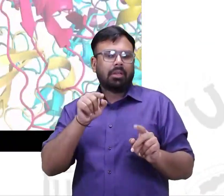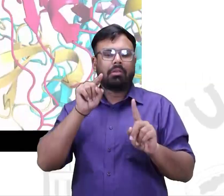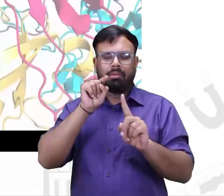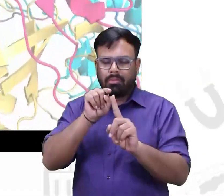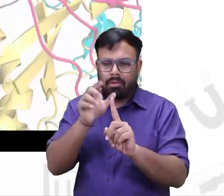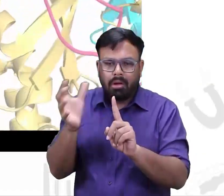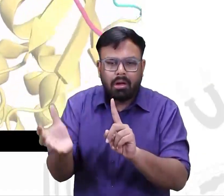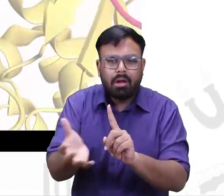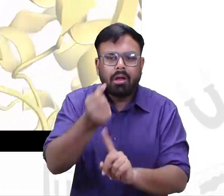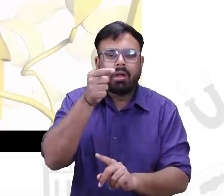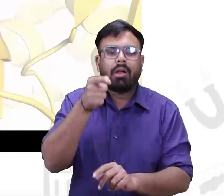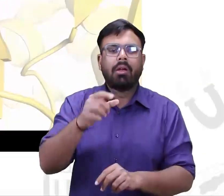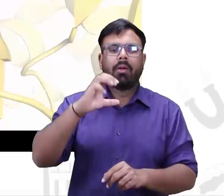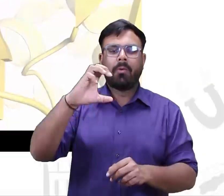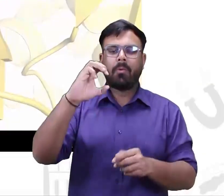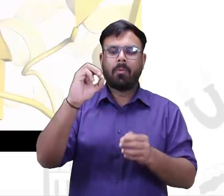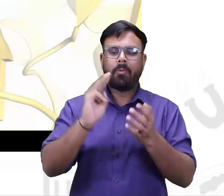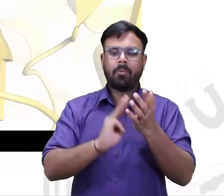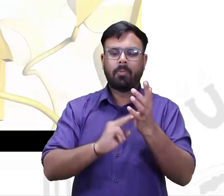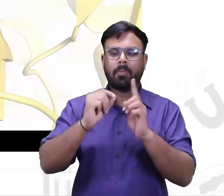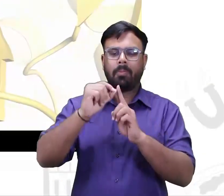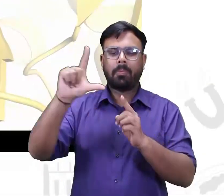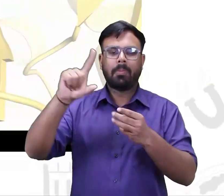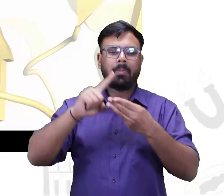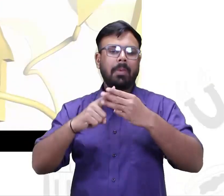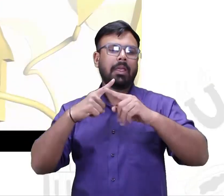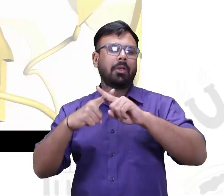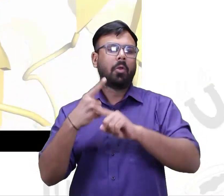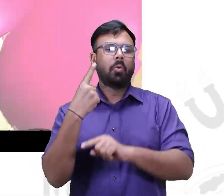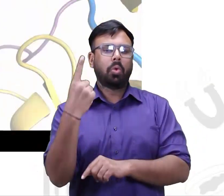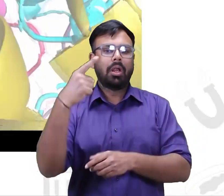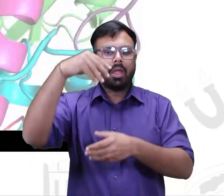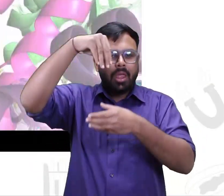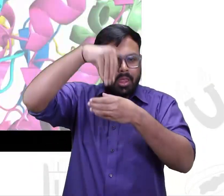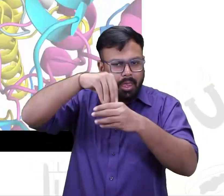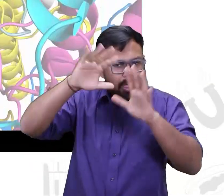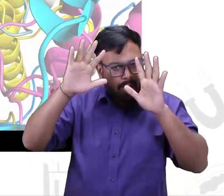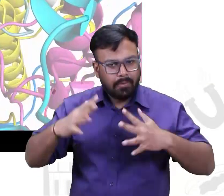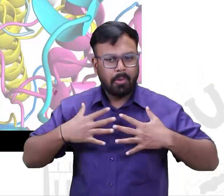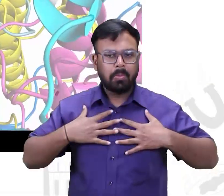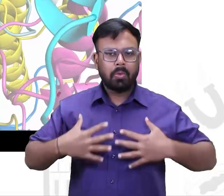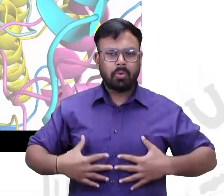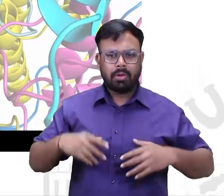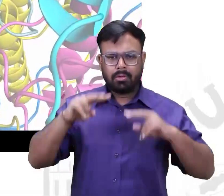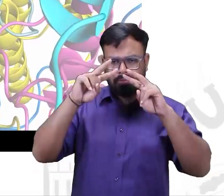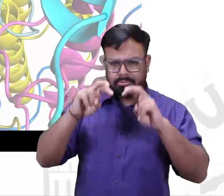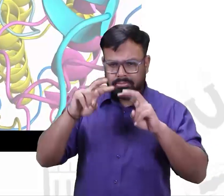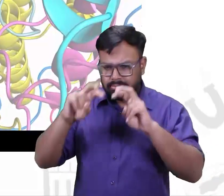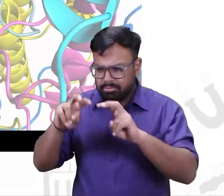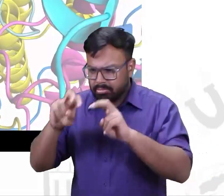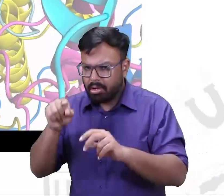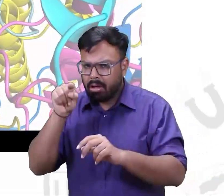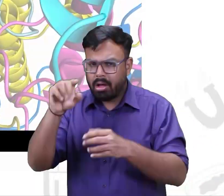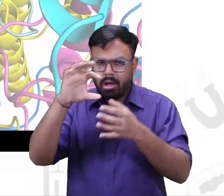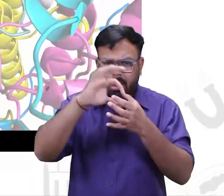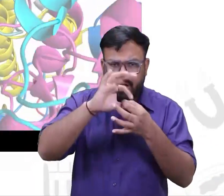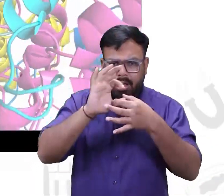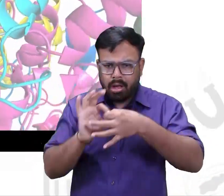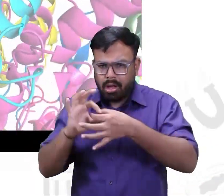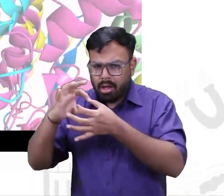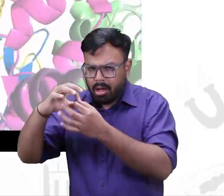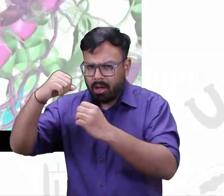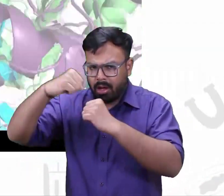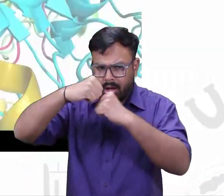different environmental conditions rely on complex 1 for respiration. Recently, our lab became interested in